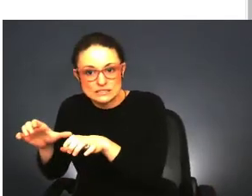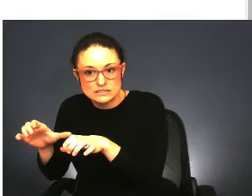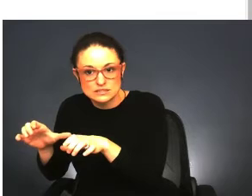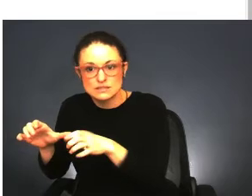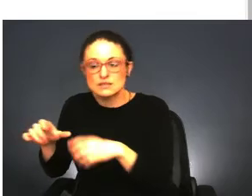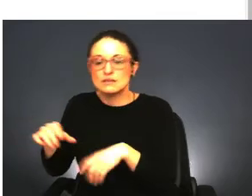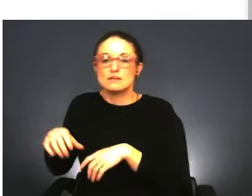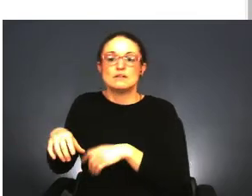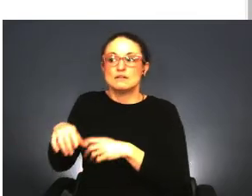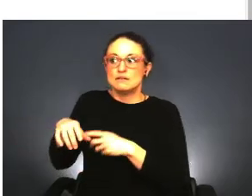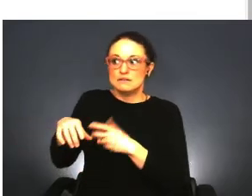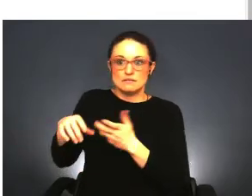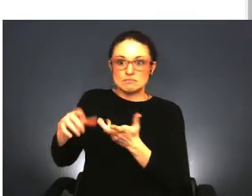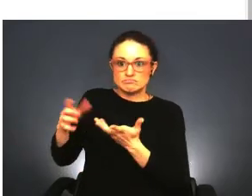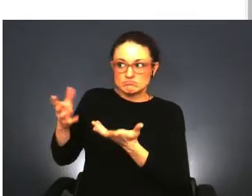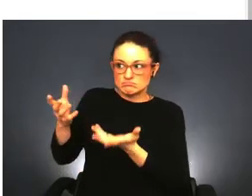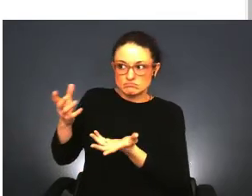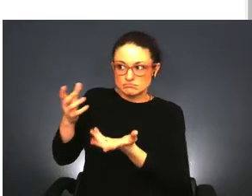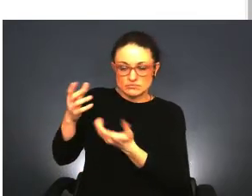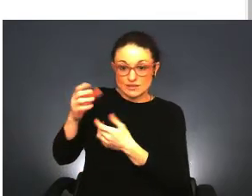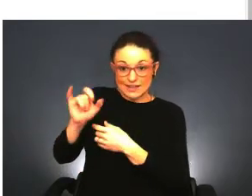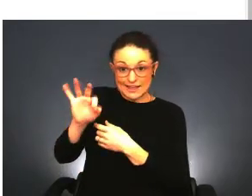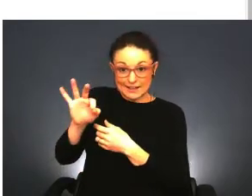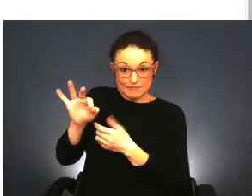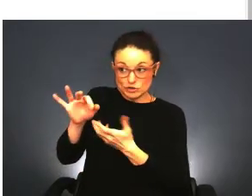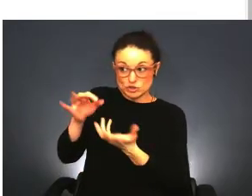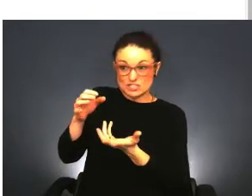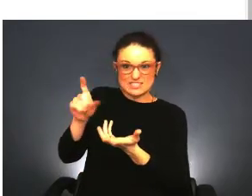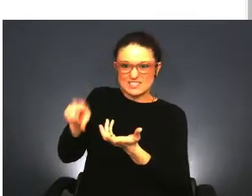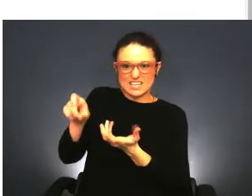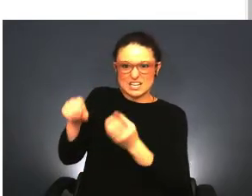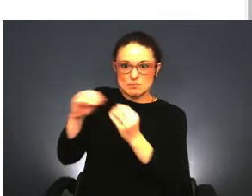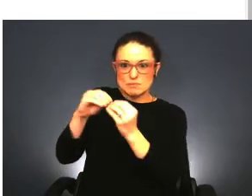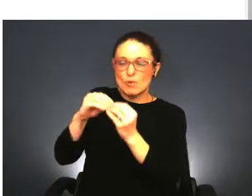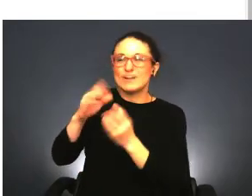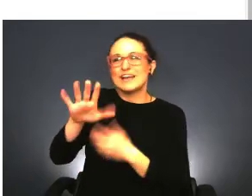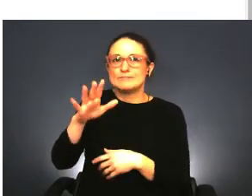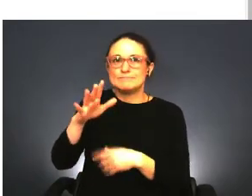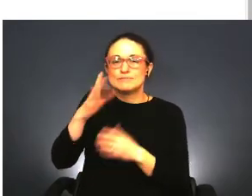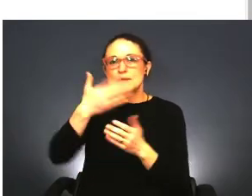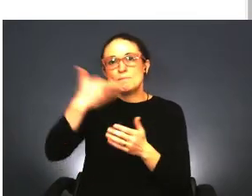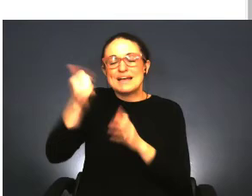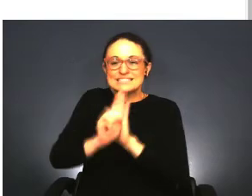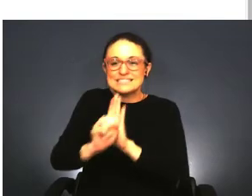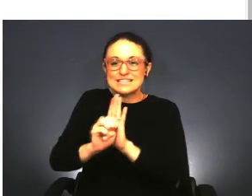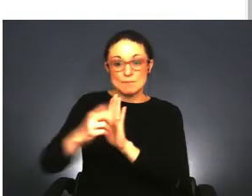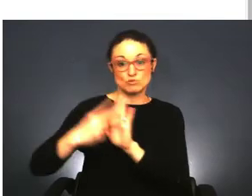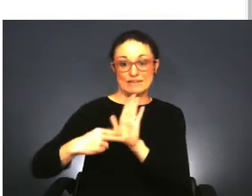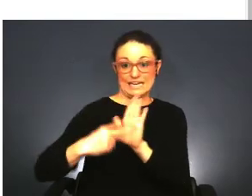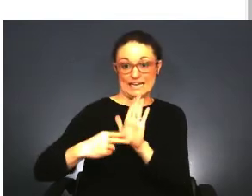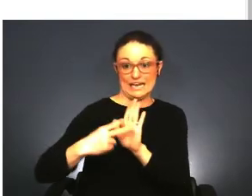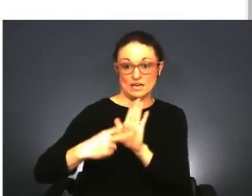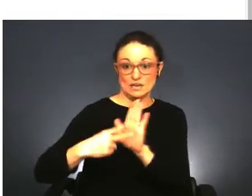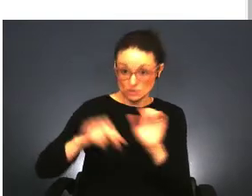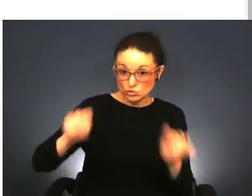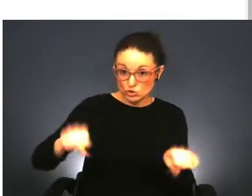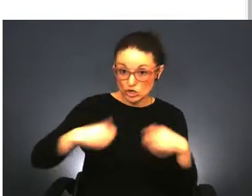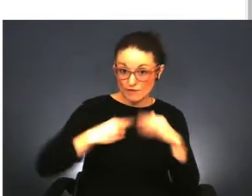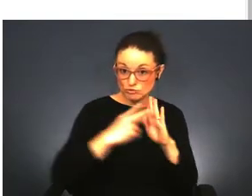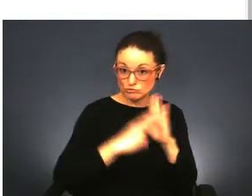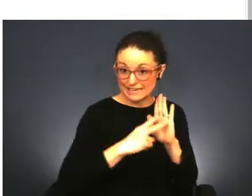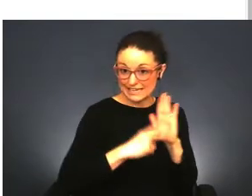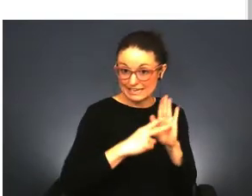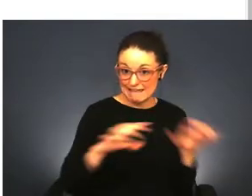to give them information about how to do it. So the best one I can think of is reading. So you can have a reading activity. You can